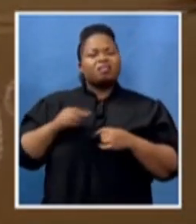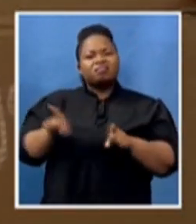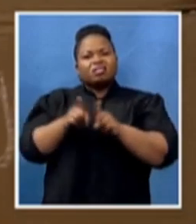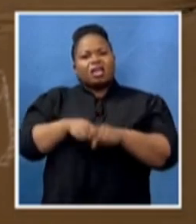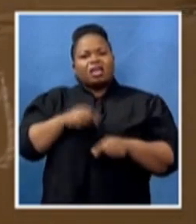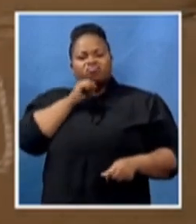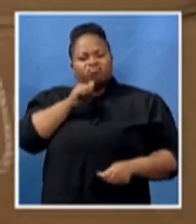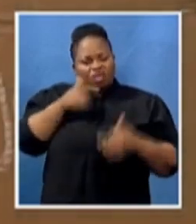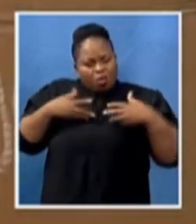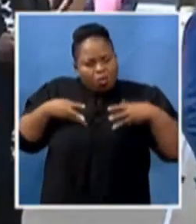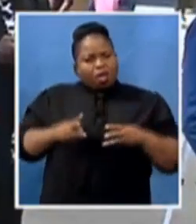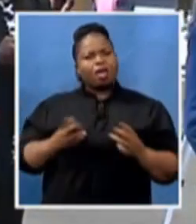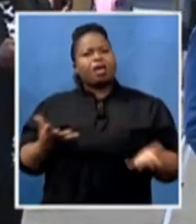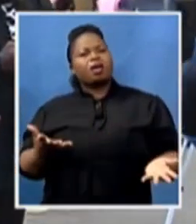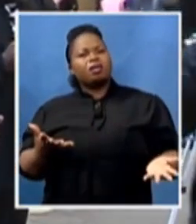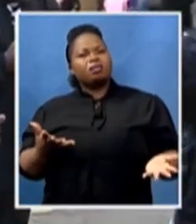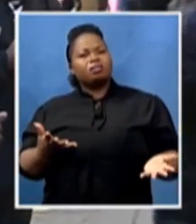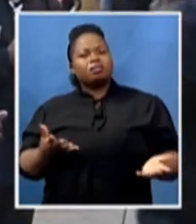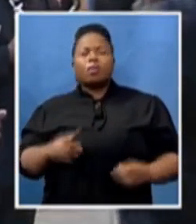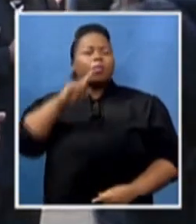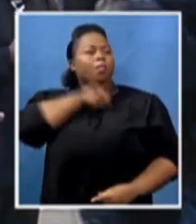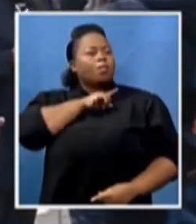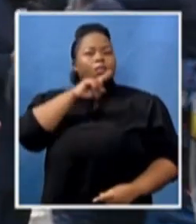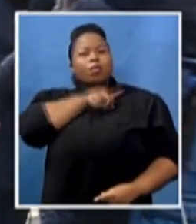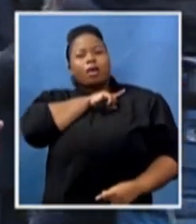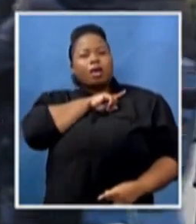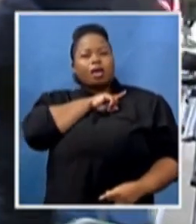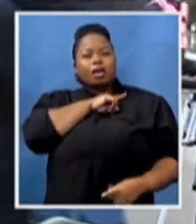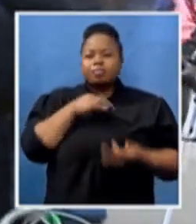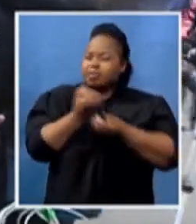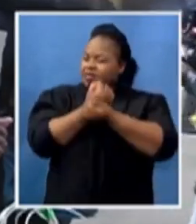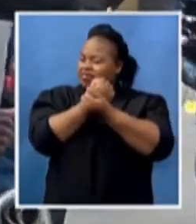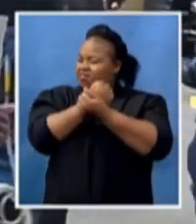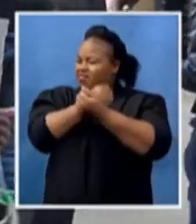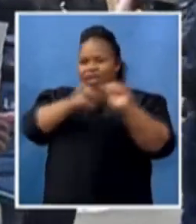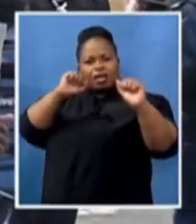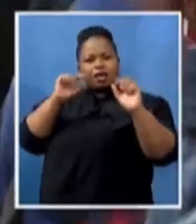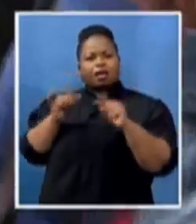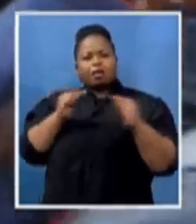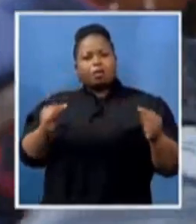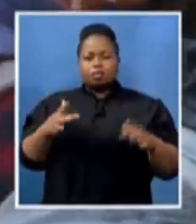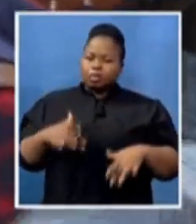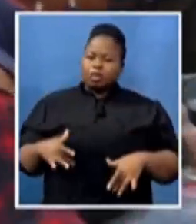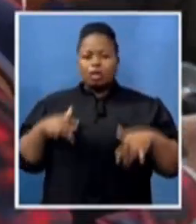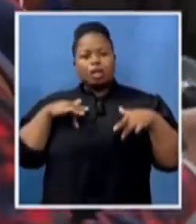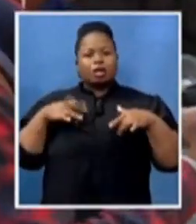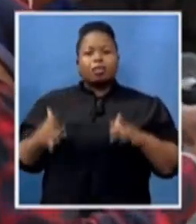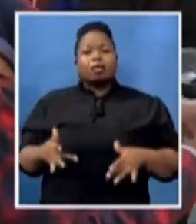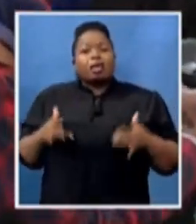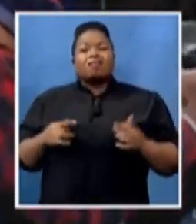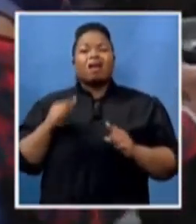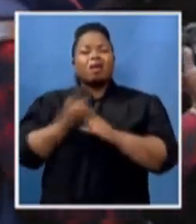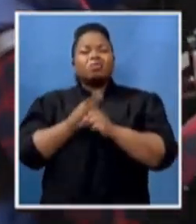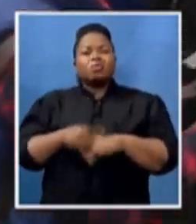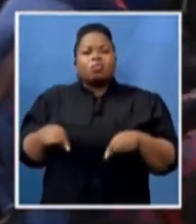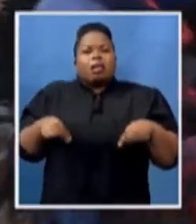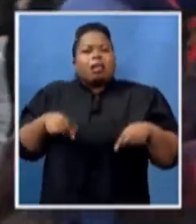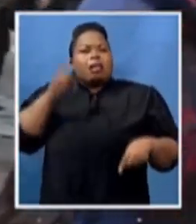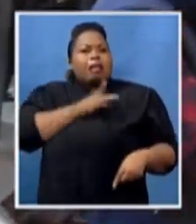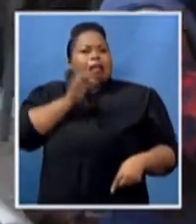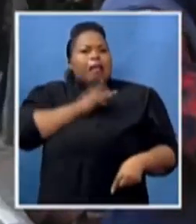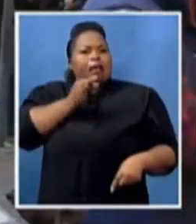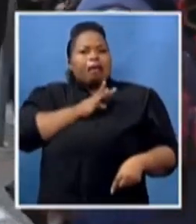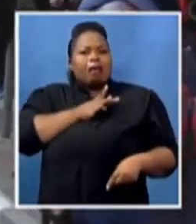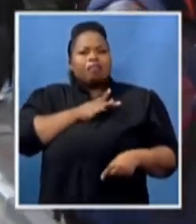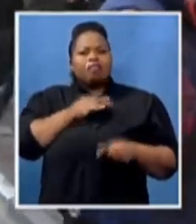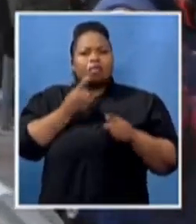Why can't I be free to live my life without the fear of landing in a body bag?